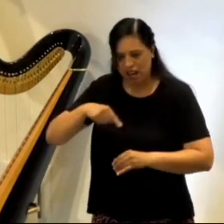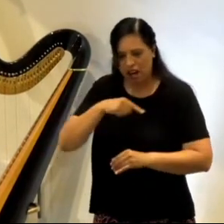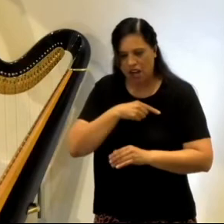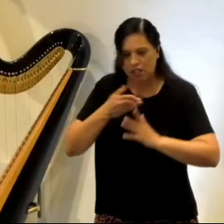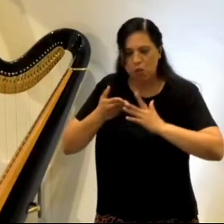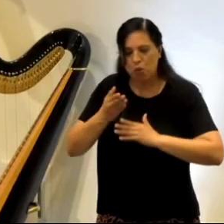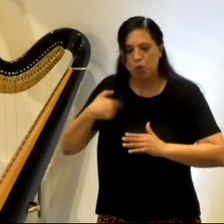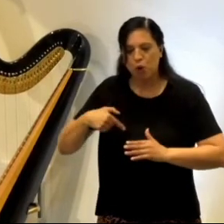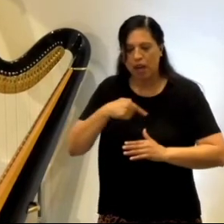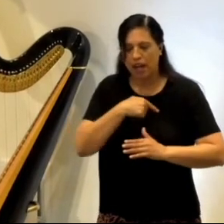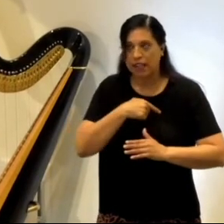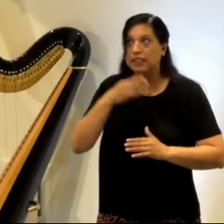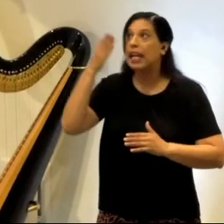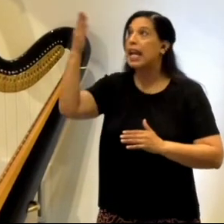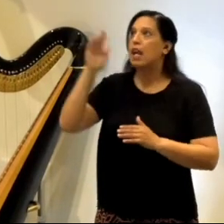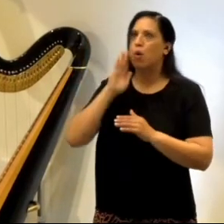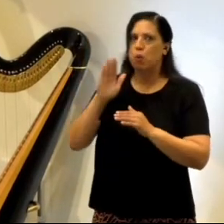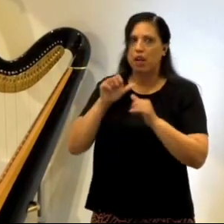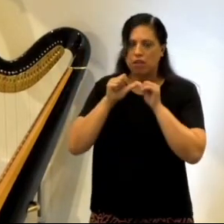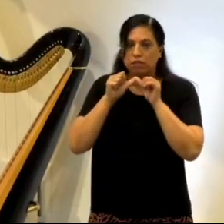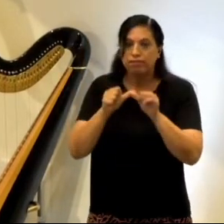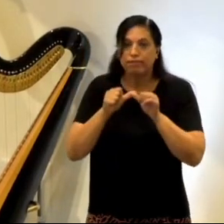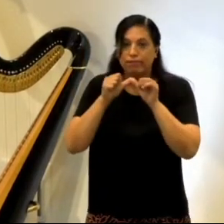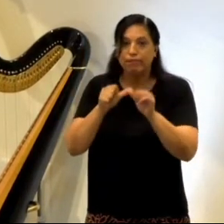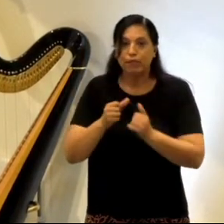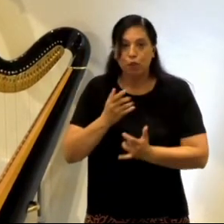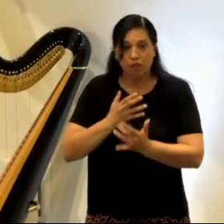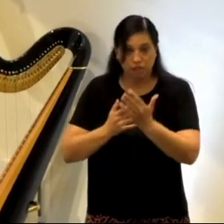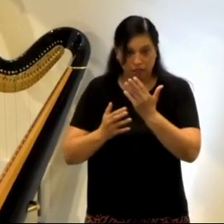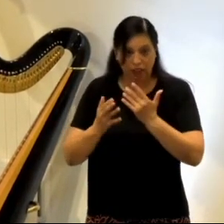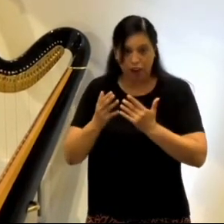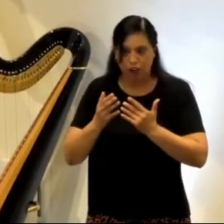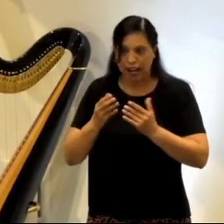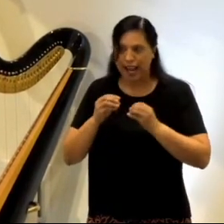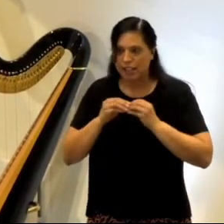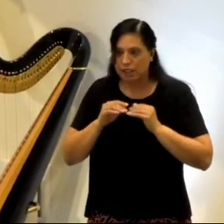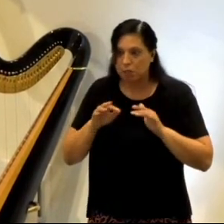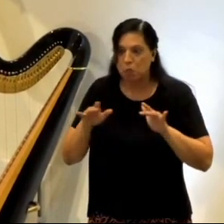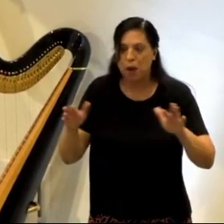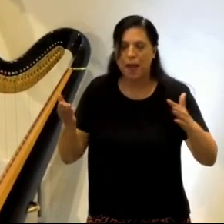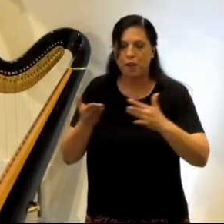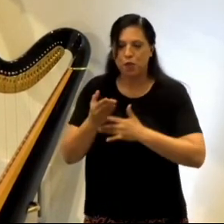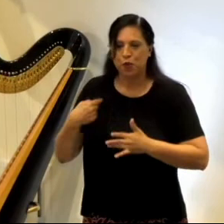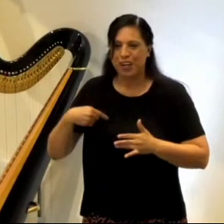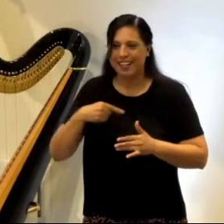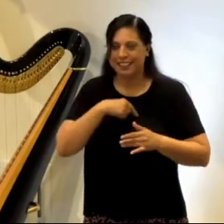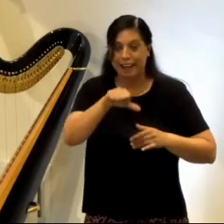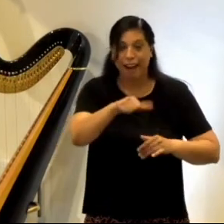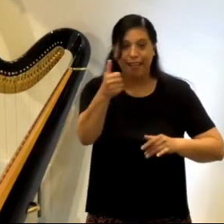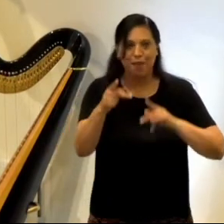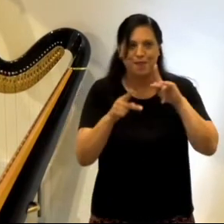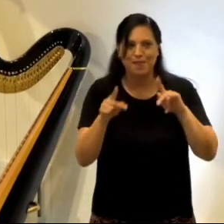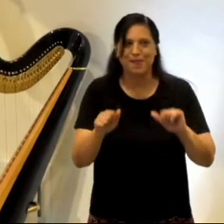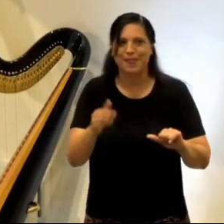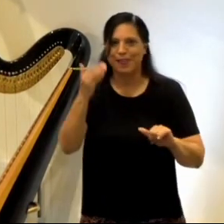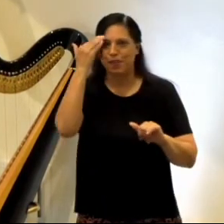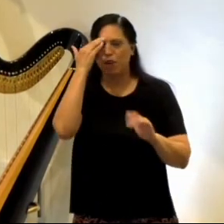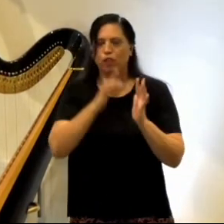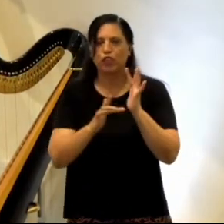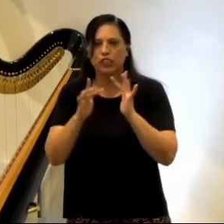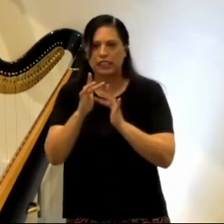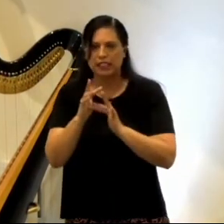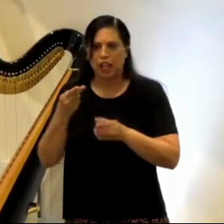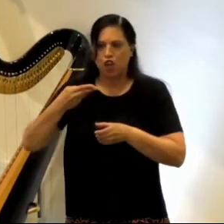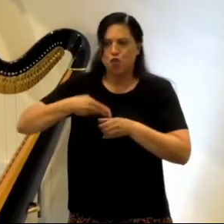keep the fire burning, and He'll spread the fire through us so others can come to know Jesus and join us in